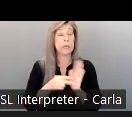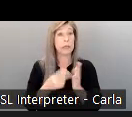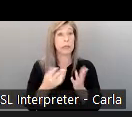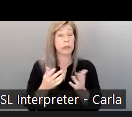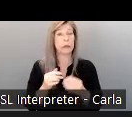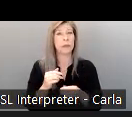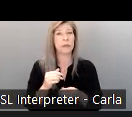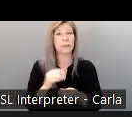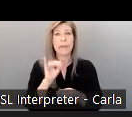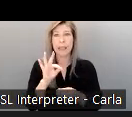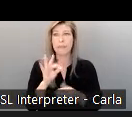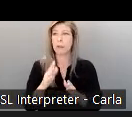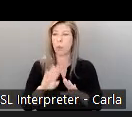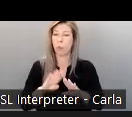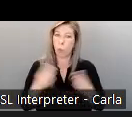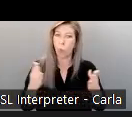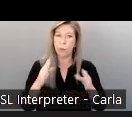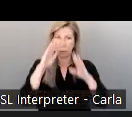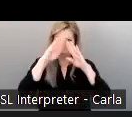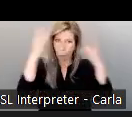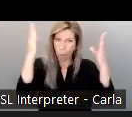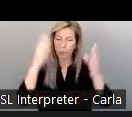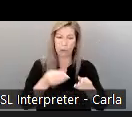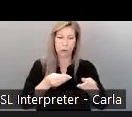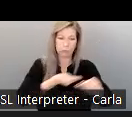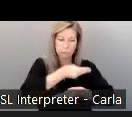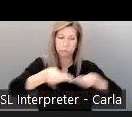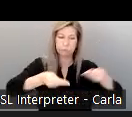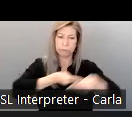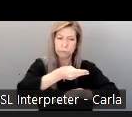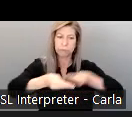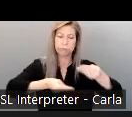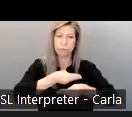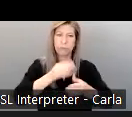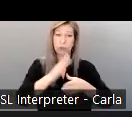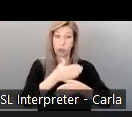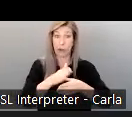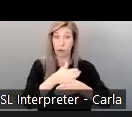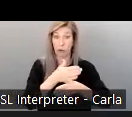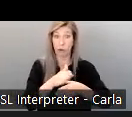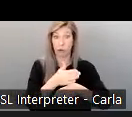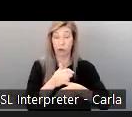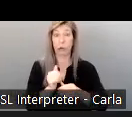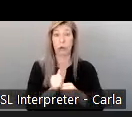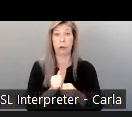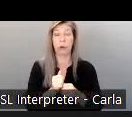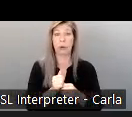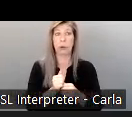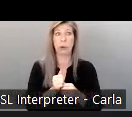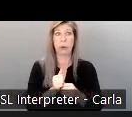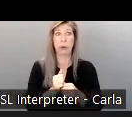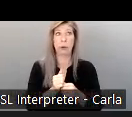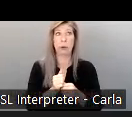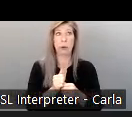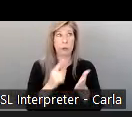constantly sharing really intense details of our work, it can